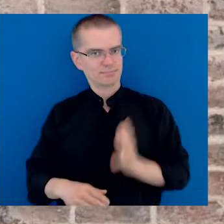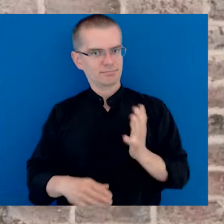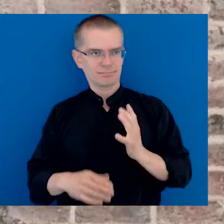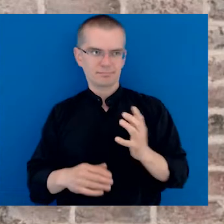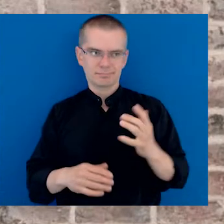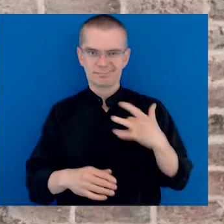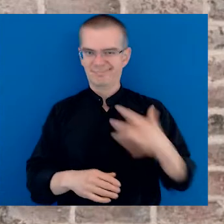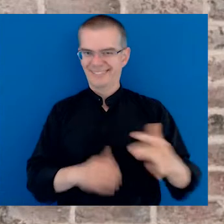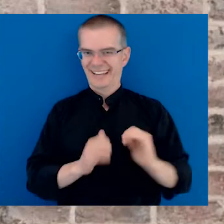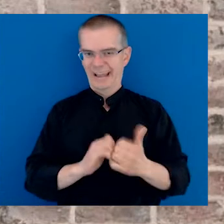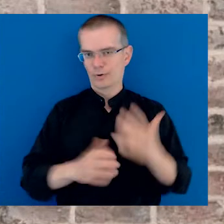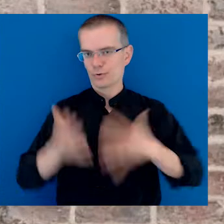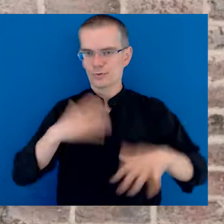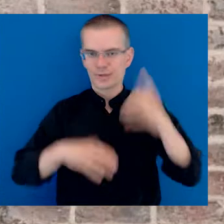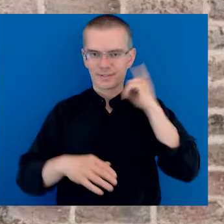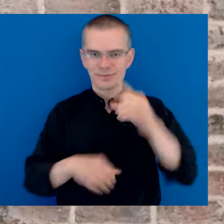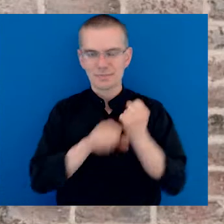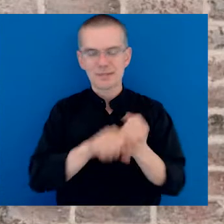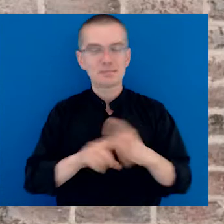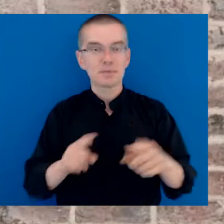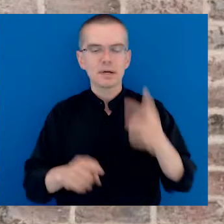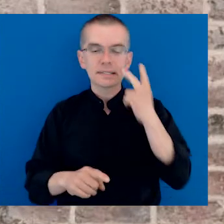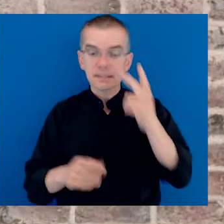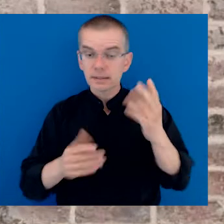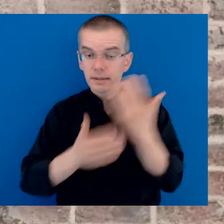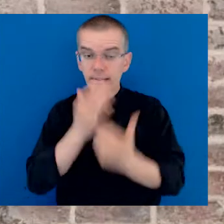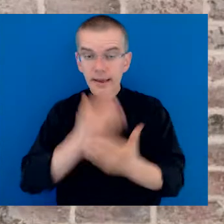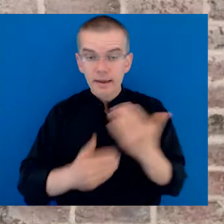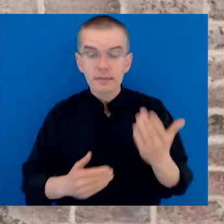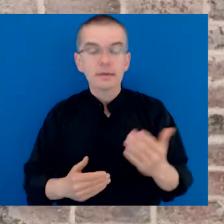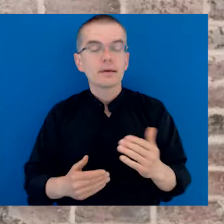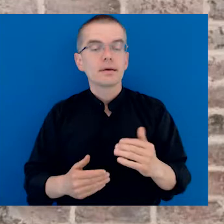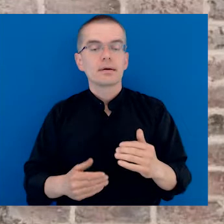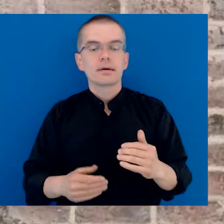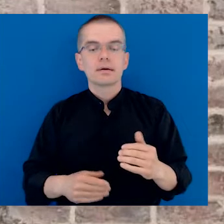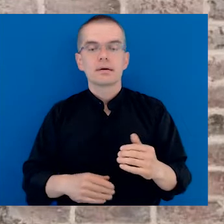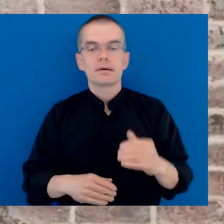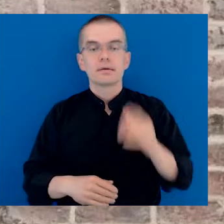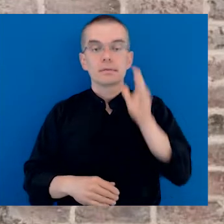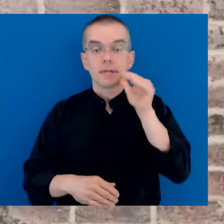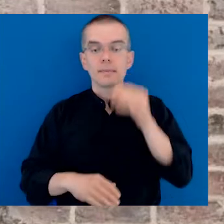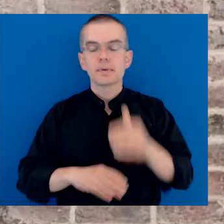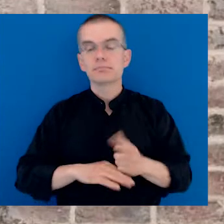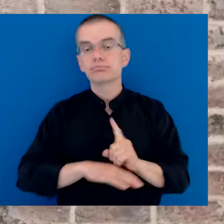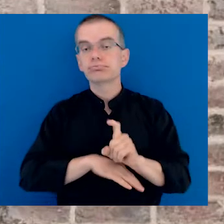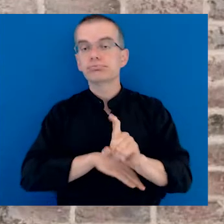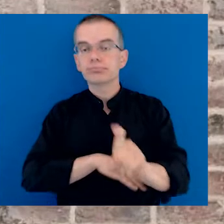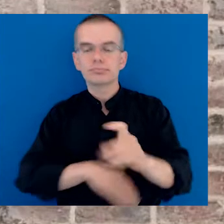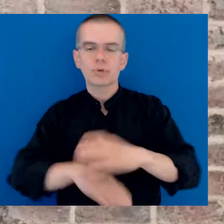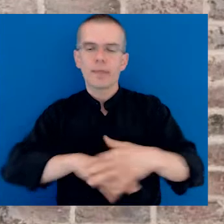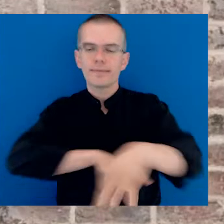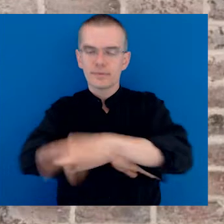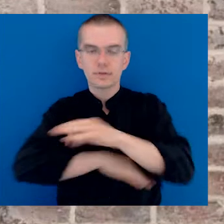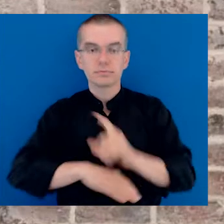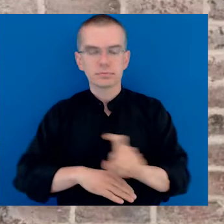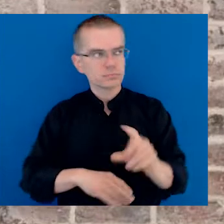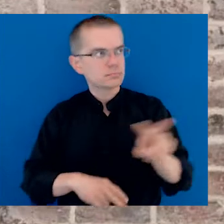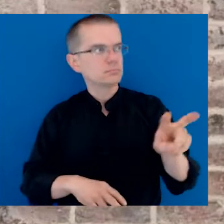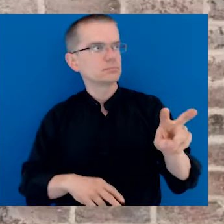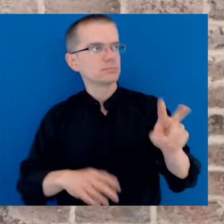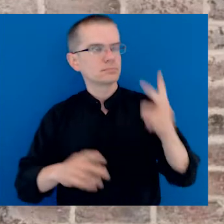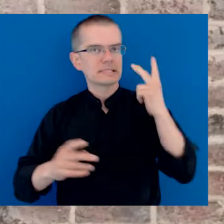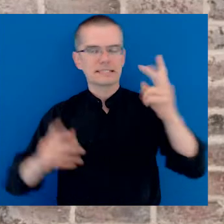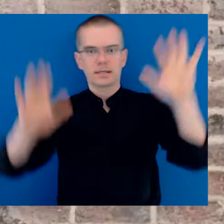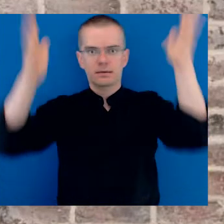then. But look what they're doing with their hands. He would come out and they would do this, right? Even